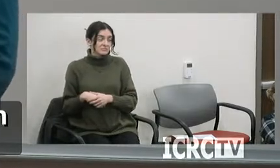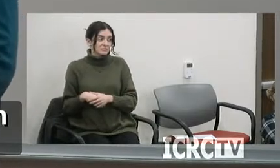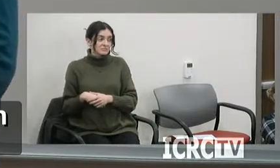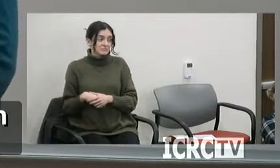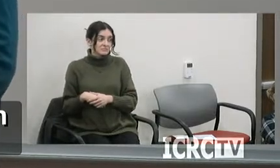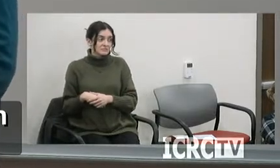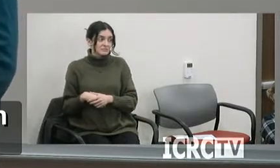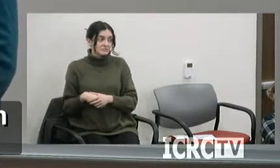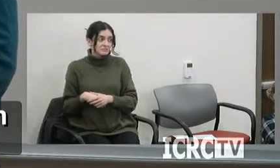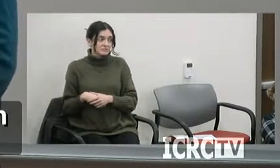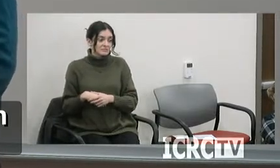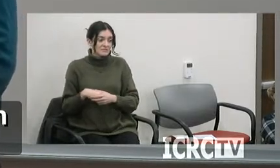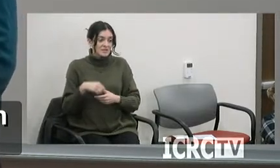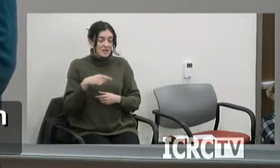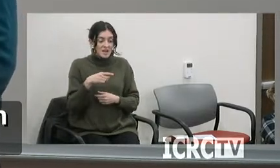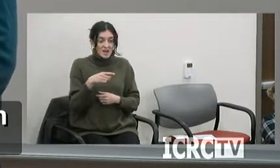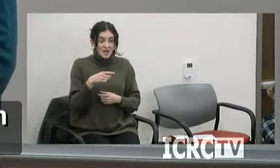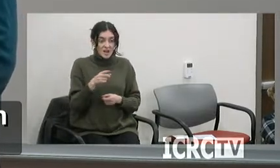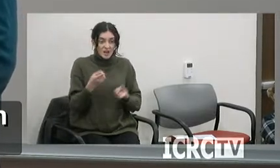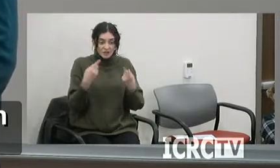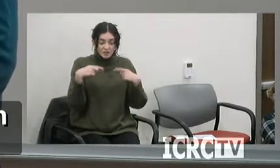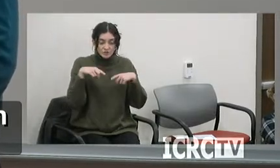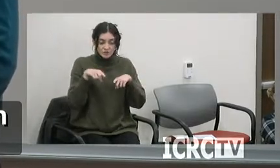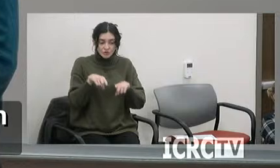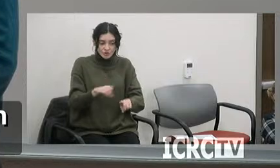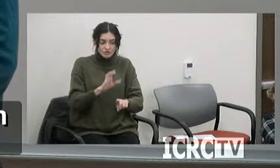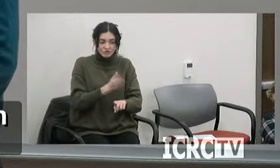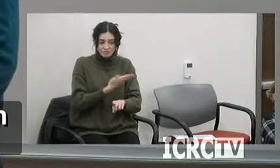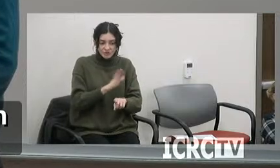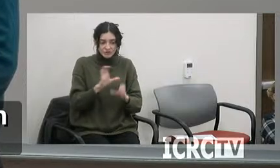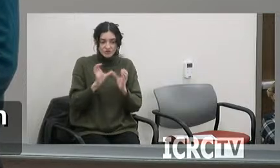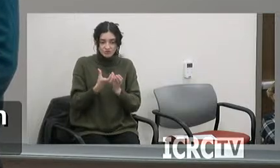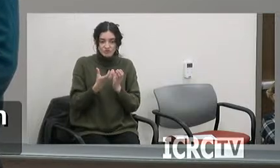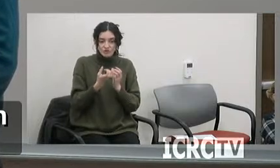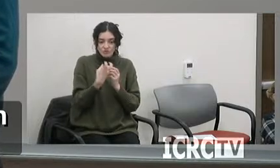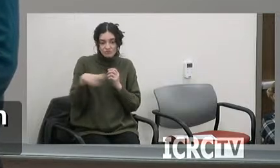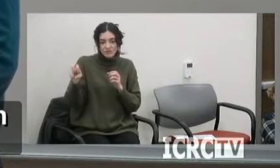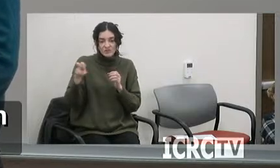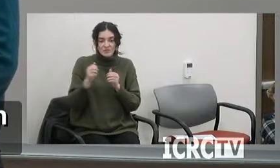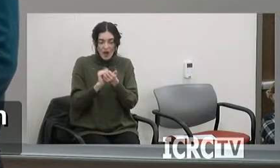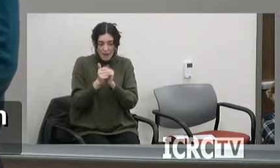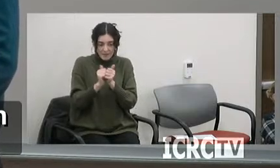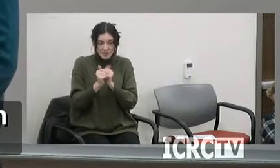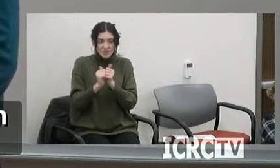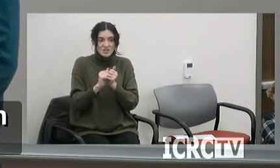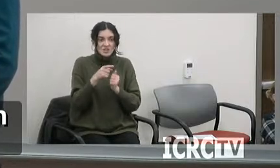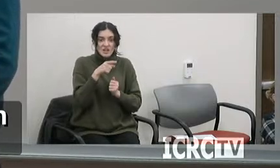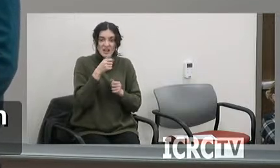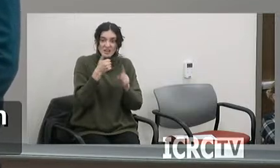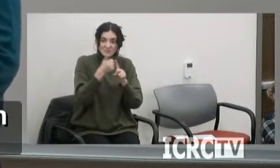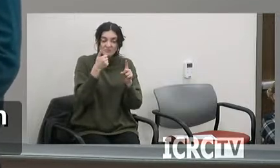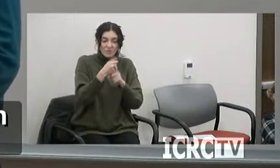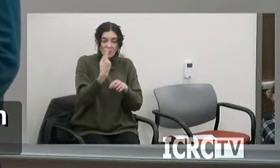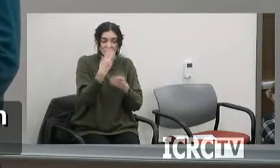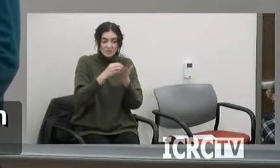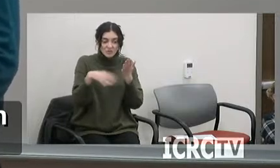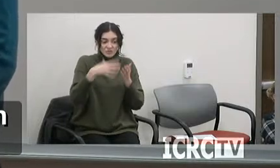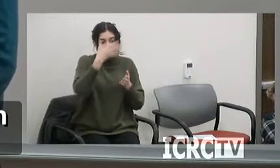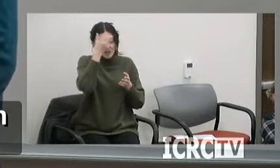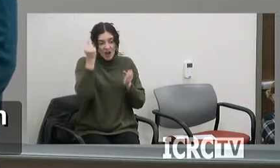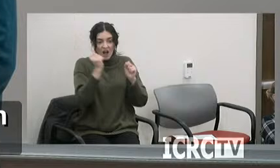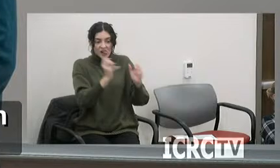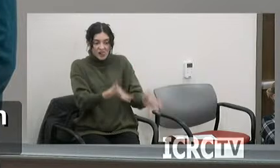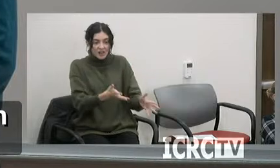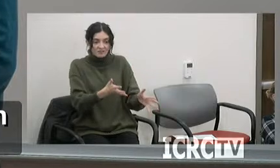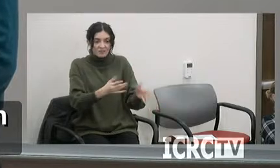band student's luggage that was left behind on their way to a competition and drove it to Indianapolis. I don't know of any other administrator